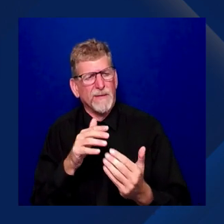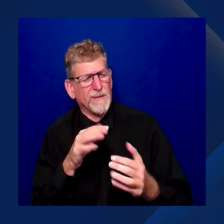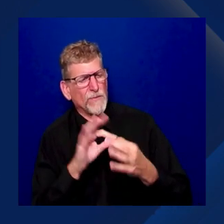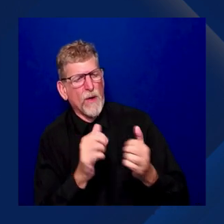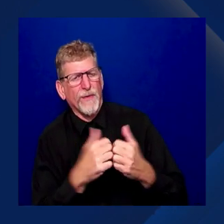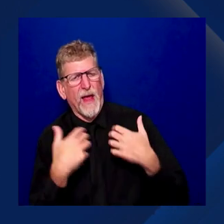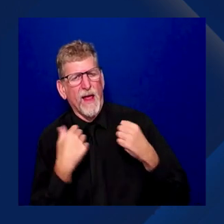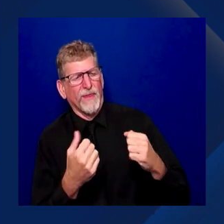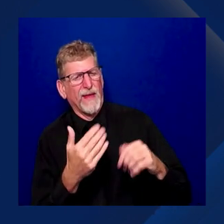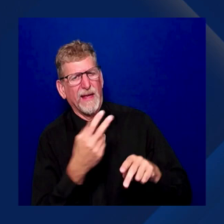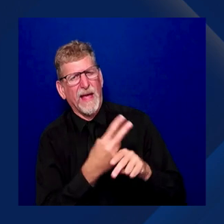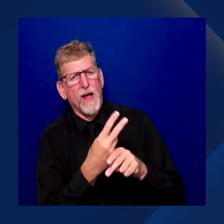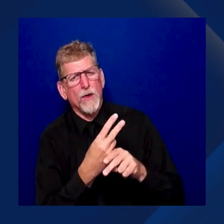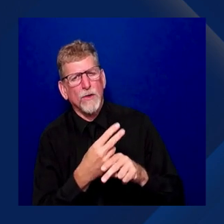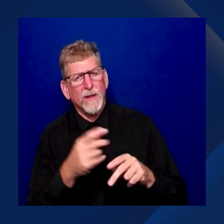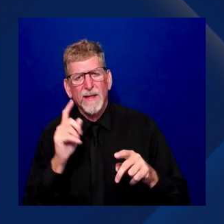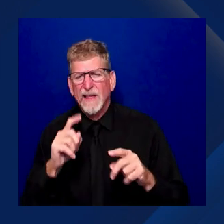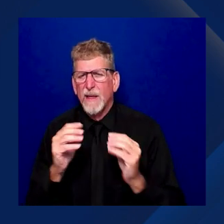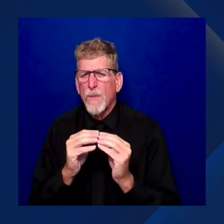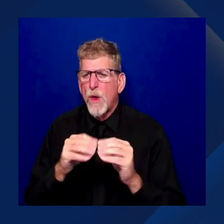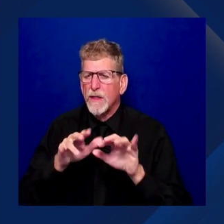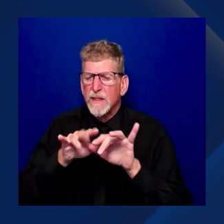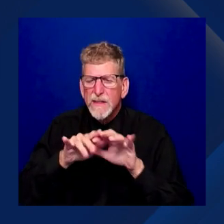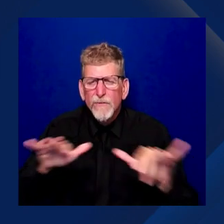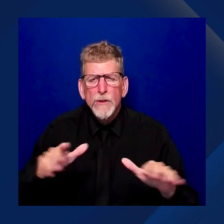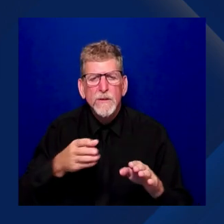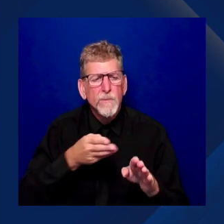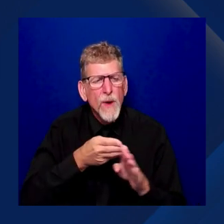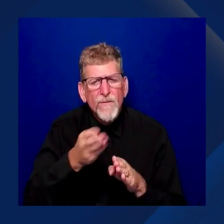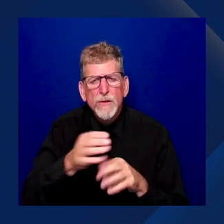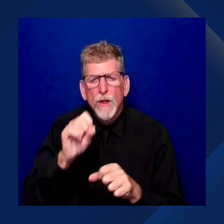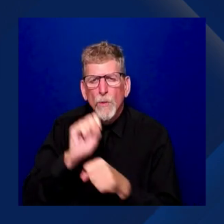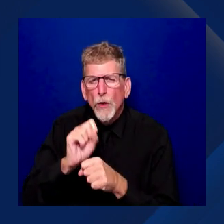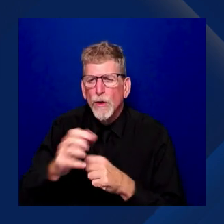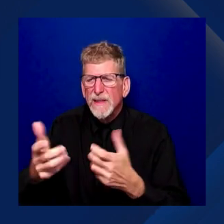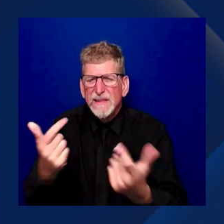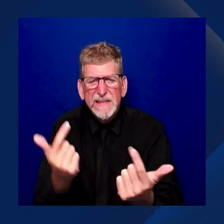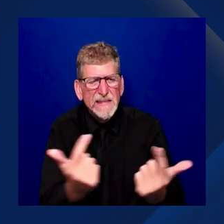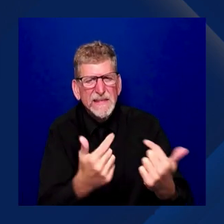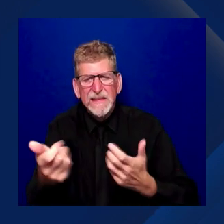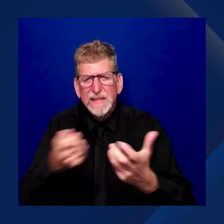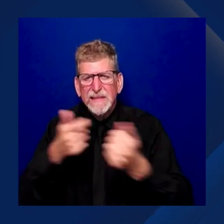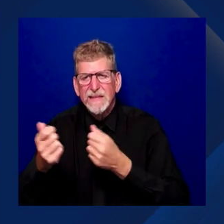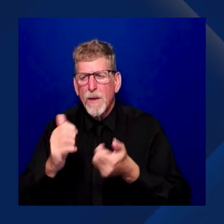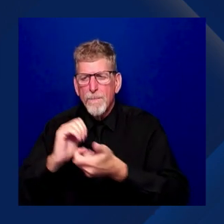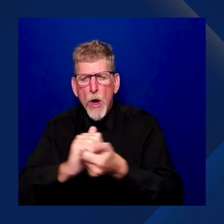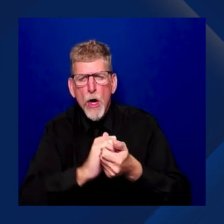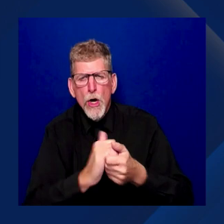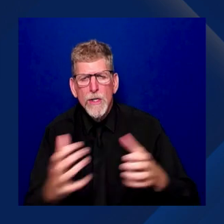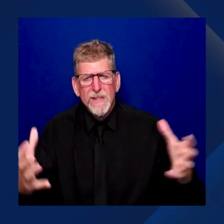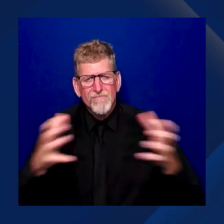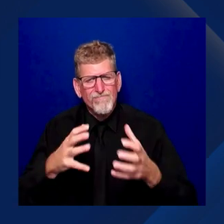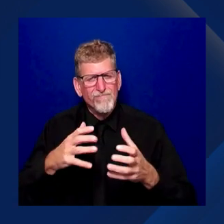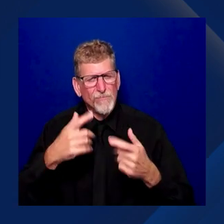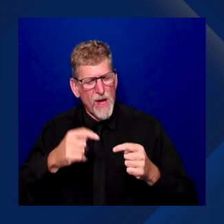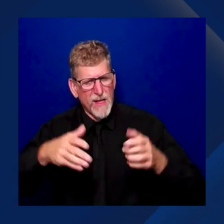engaging with a variety of partners to address health disparities and promote equity in care access and